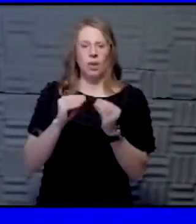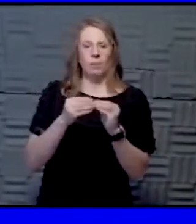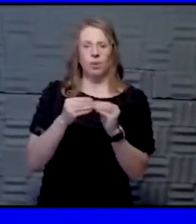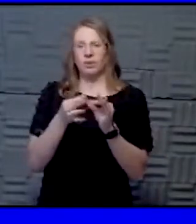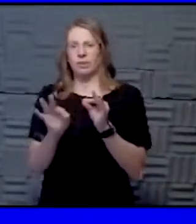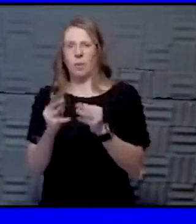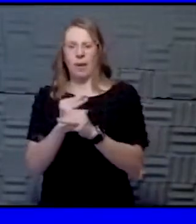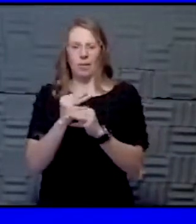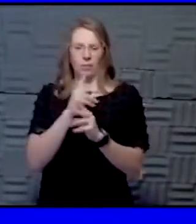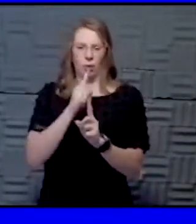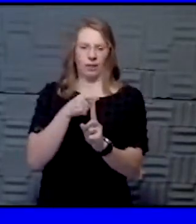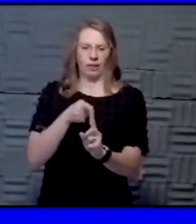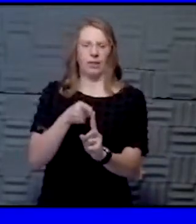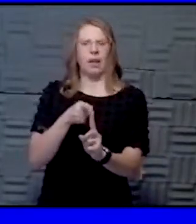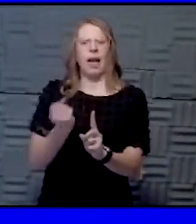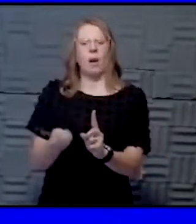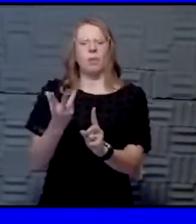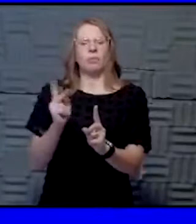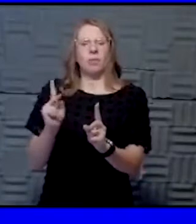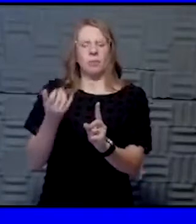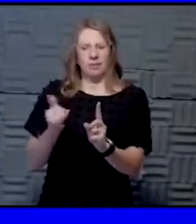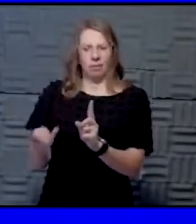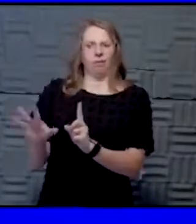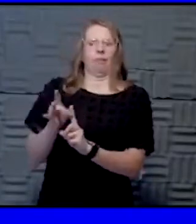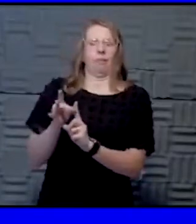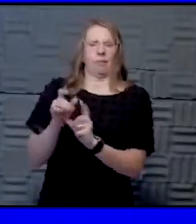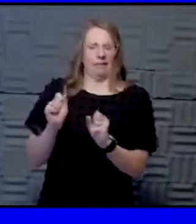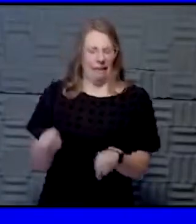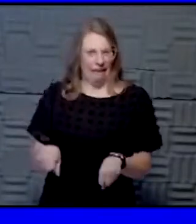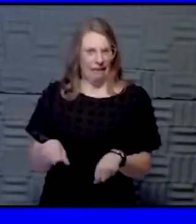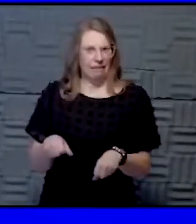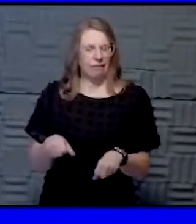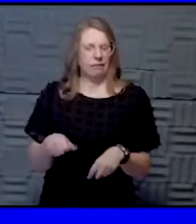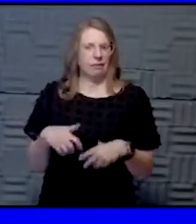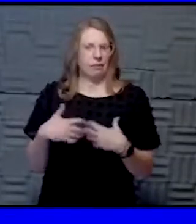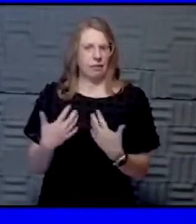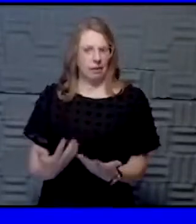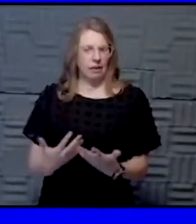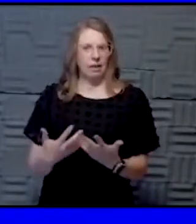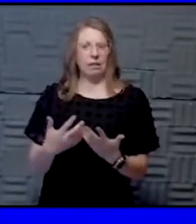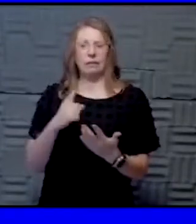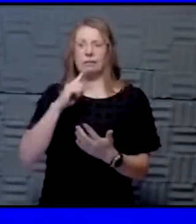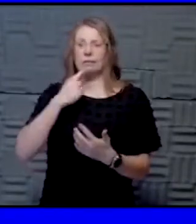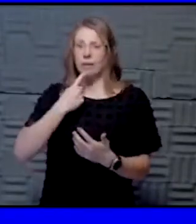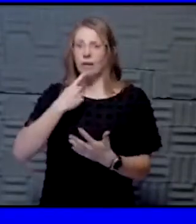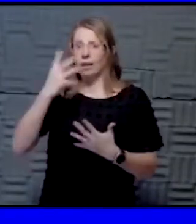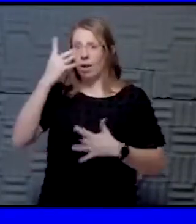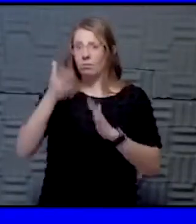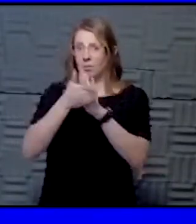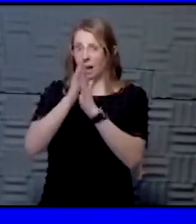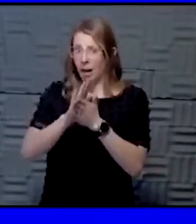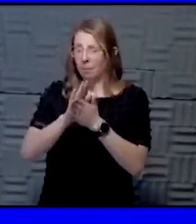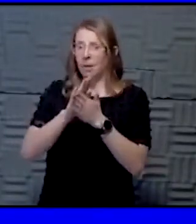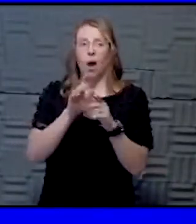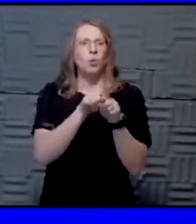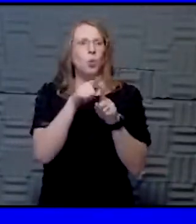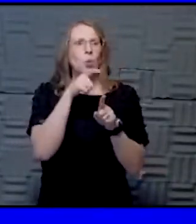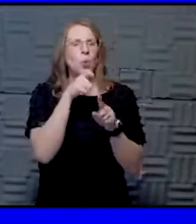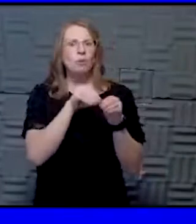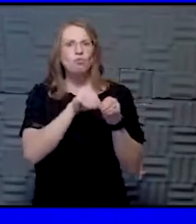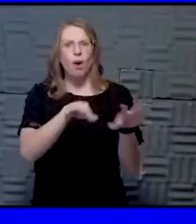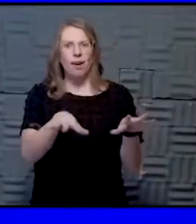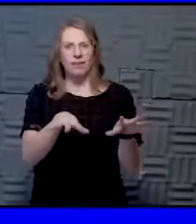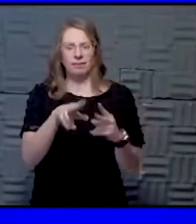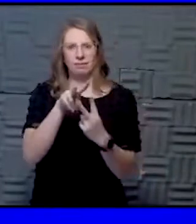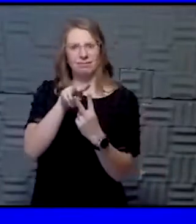How many people are still susceptible to the infection, that can get the infection, that can get severely ill, but who can also spread it? And